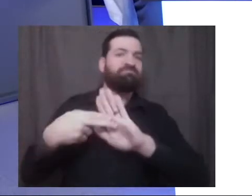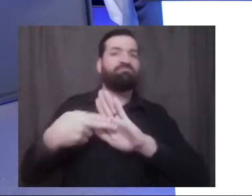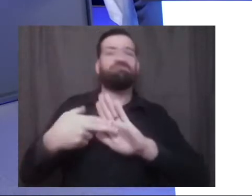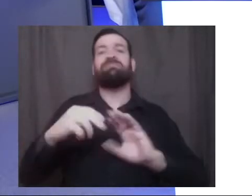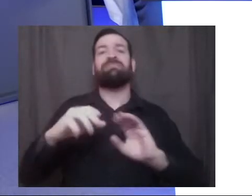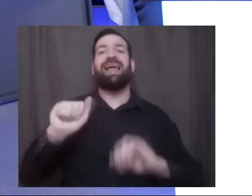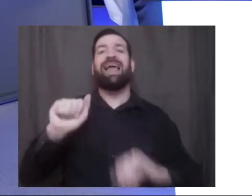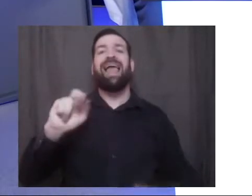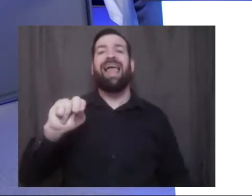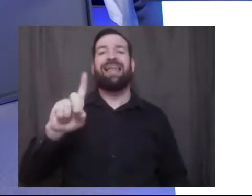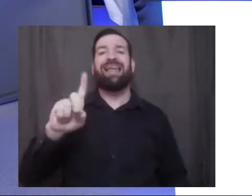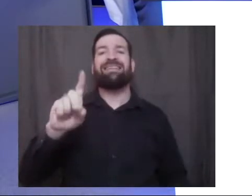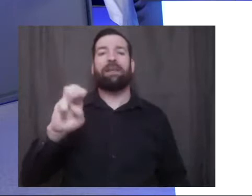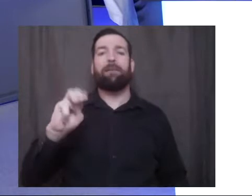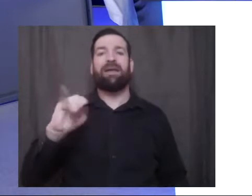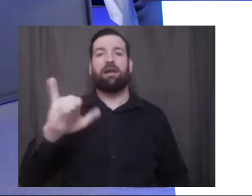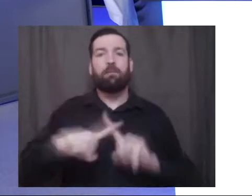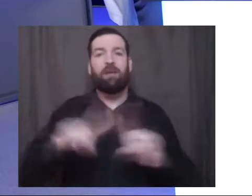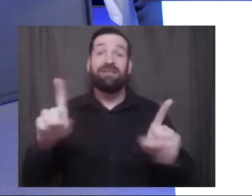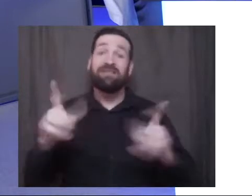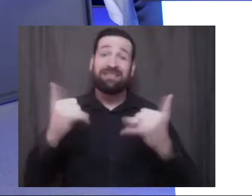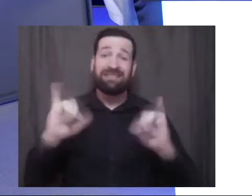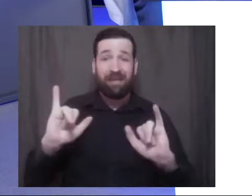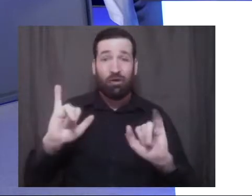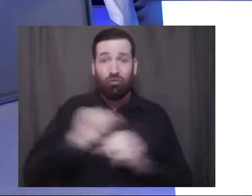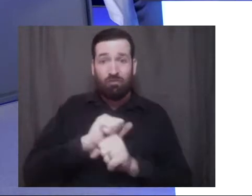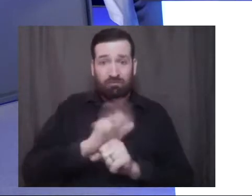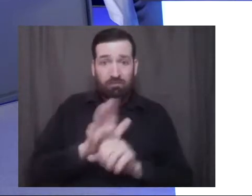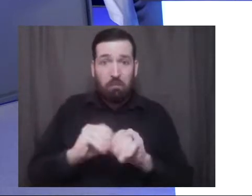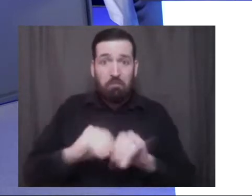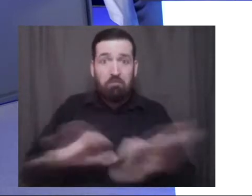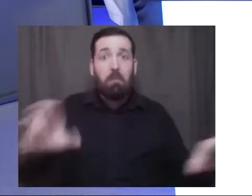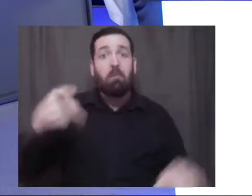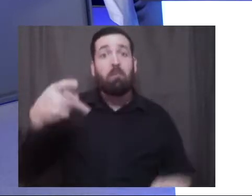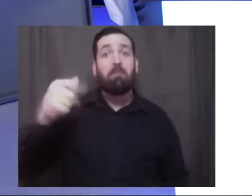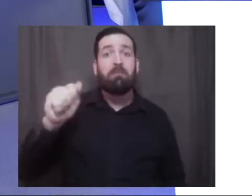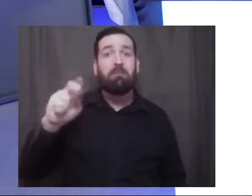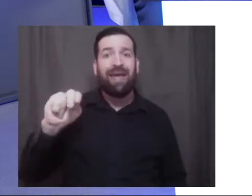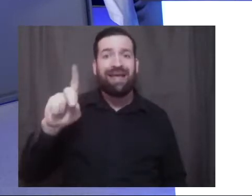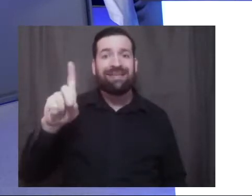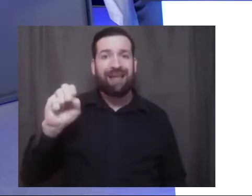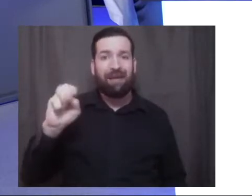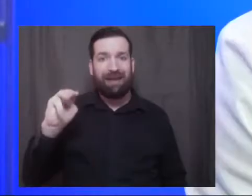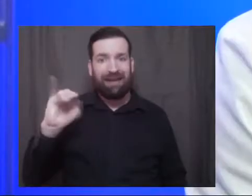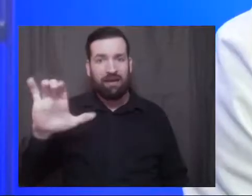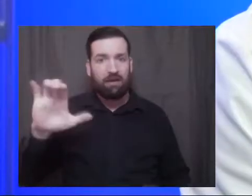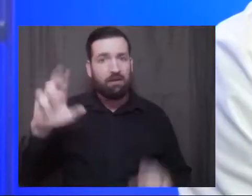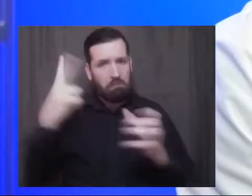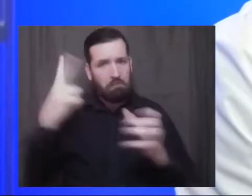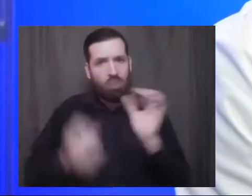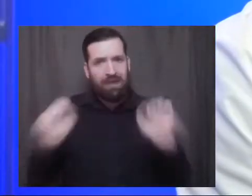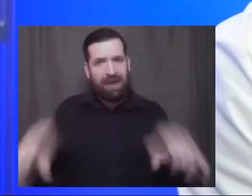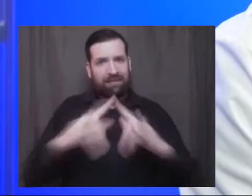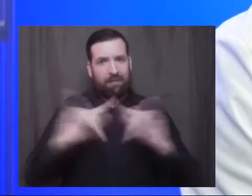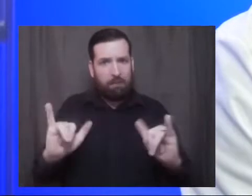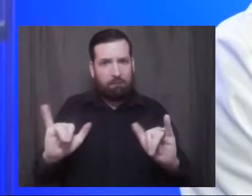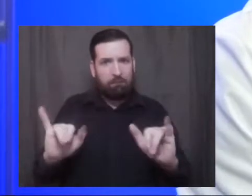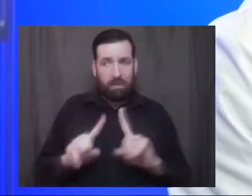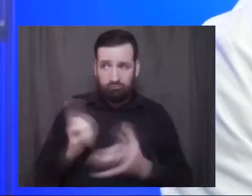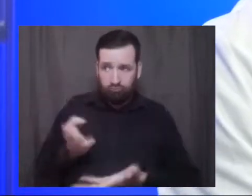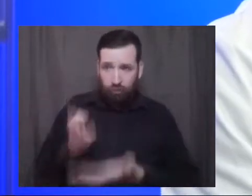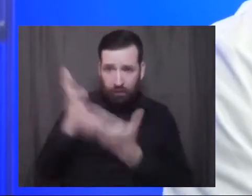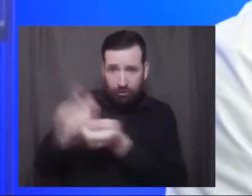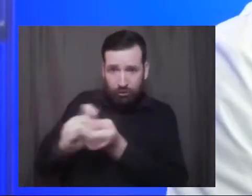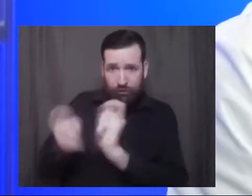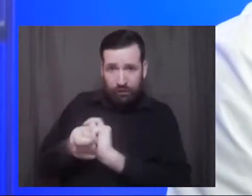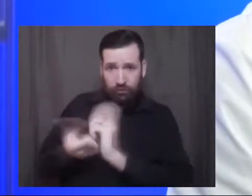pandemic, right? The both can exist at the same time. Yeah. So does that change your recommendations for safety at the K? Yeah. Again, I think you're exactly right.